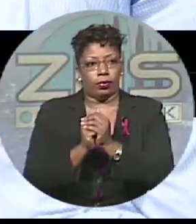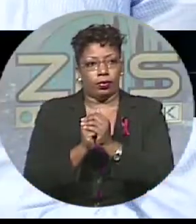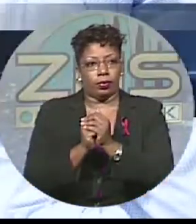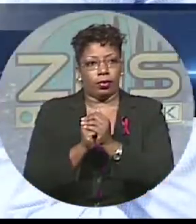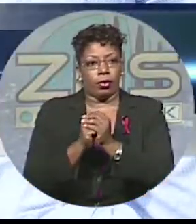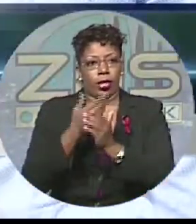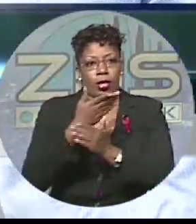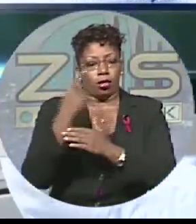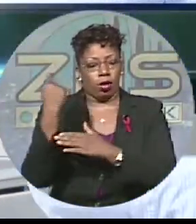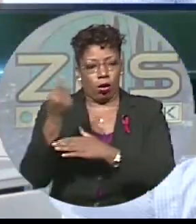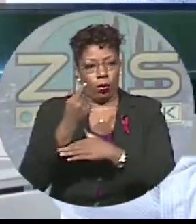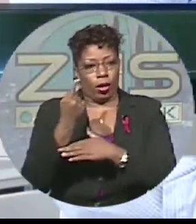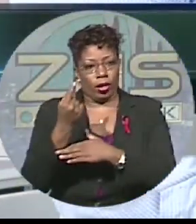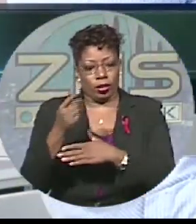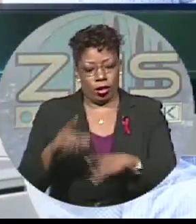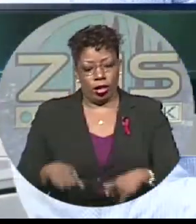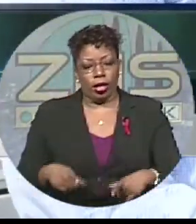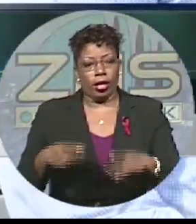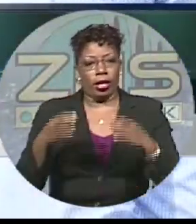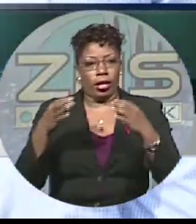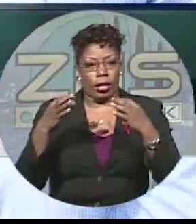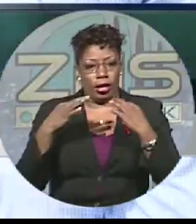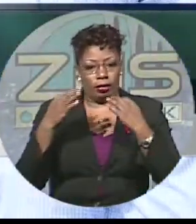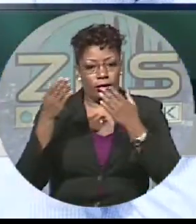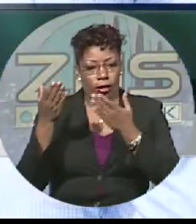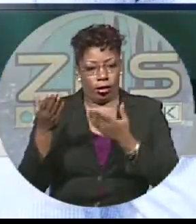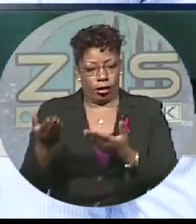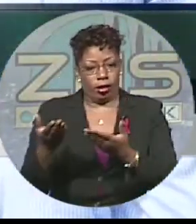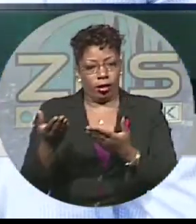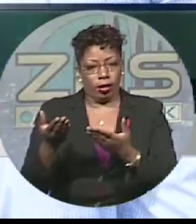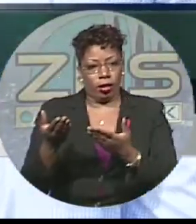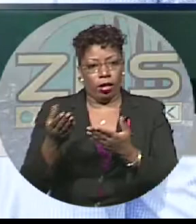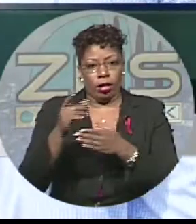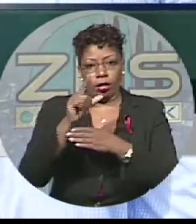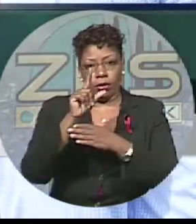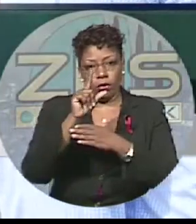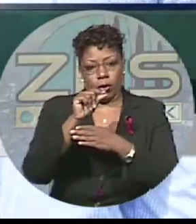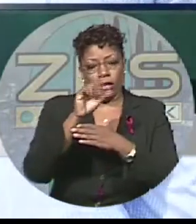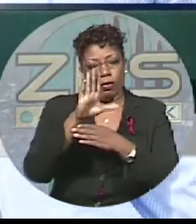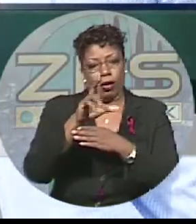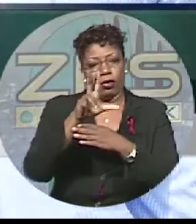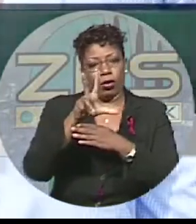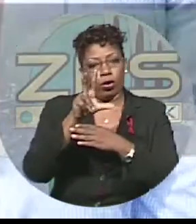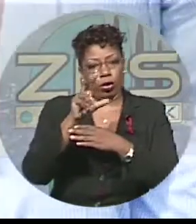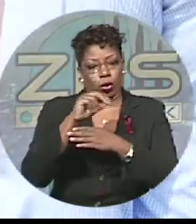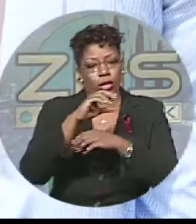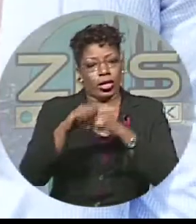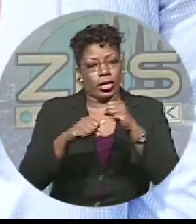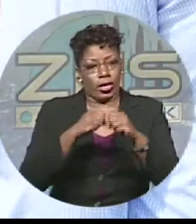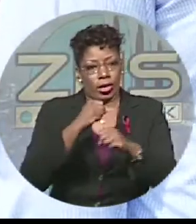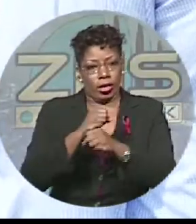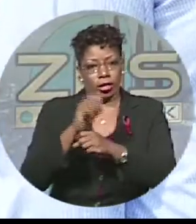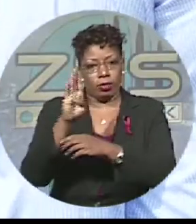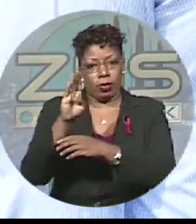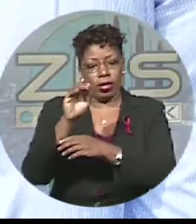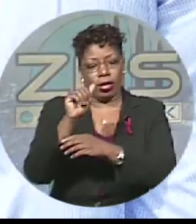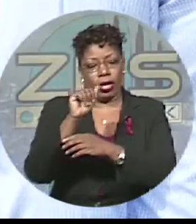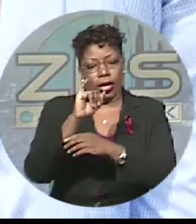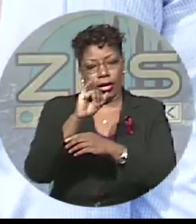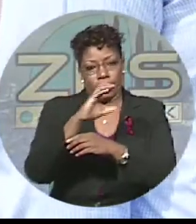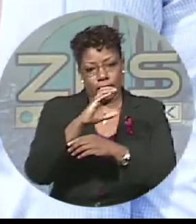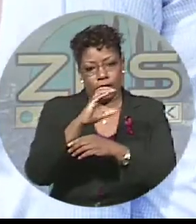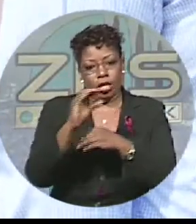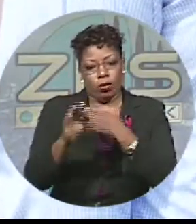the life of this facility, which is going to be approximately 25 to 30 years, BAIC should save at